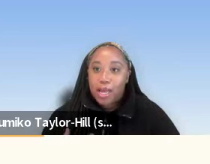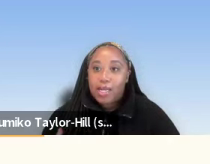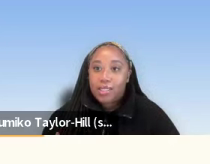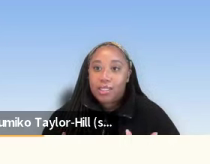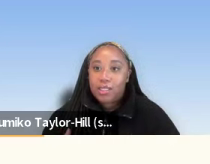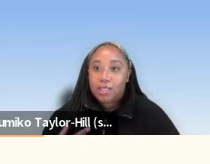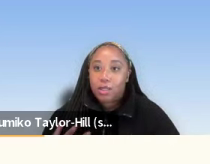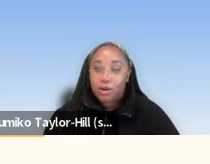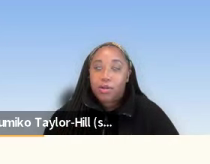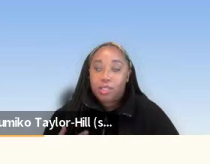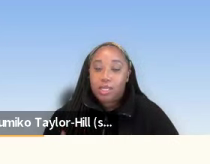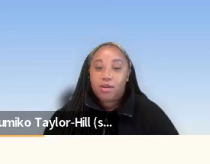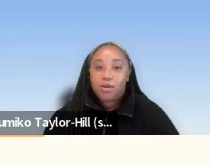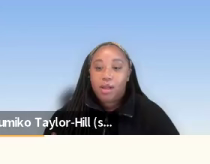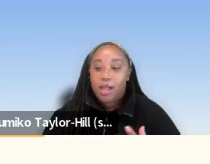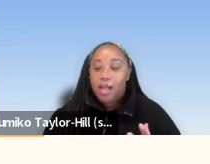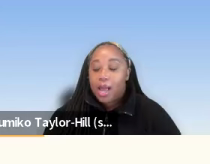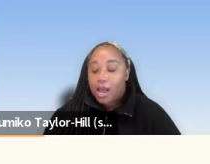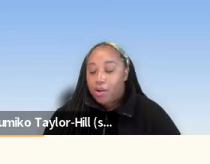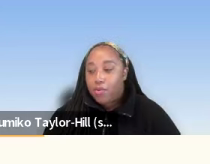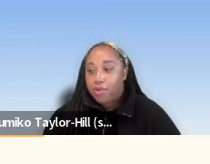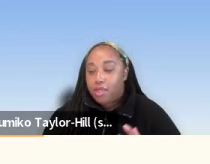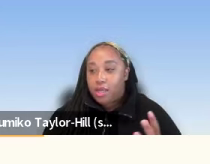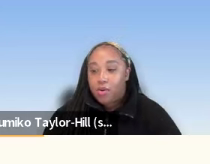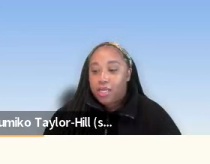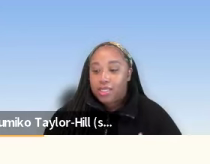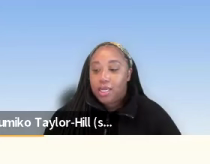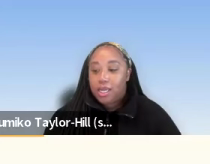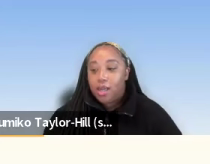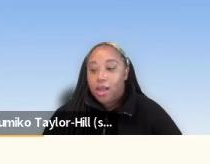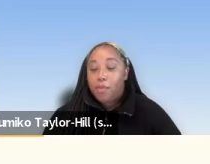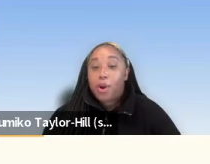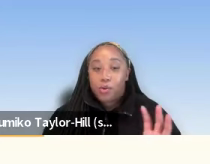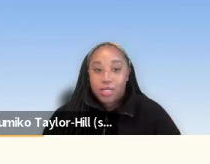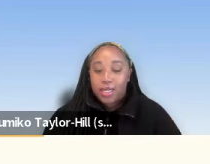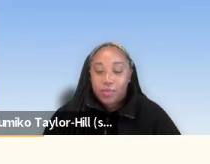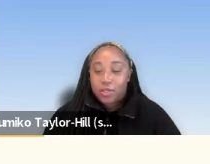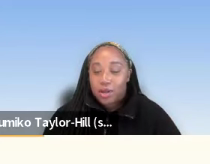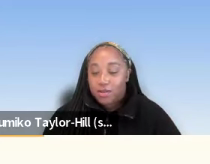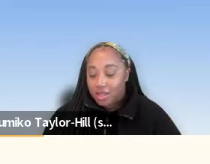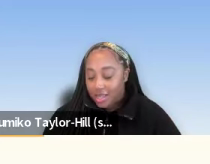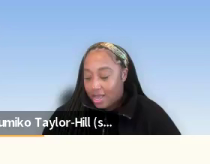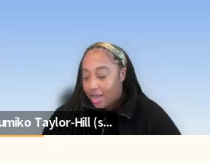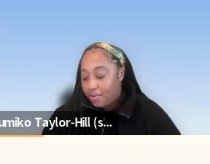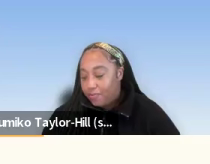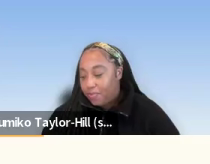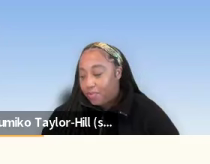do. And so I'm glad to learn and to hear how the OAC prioritize mental